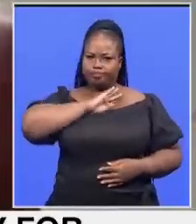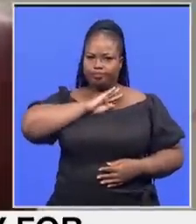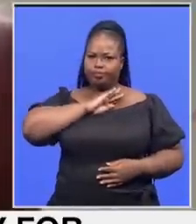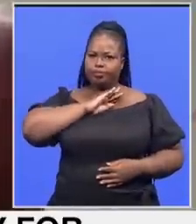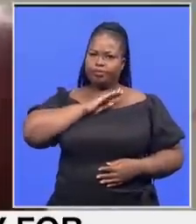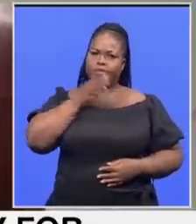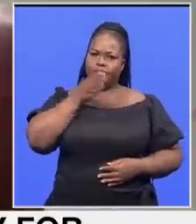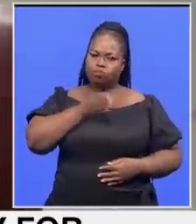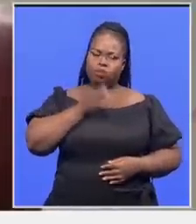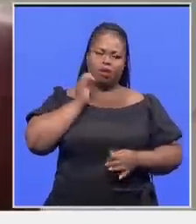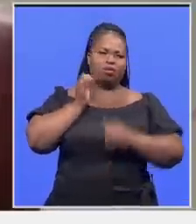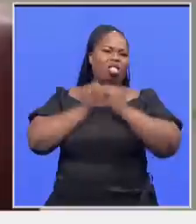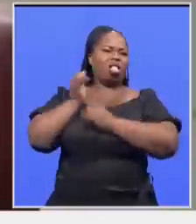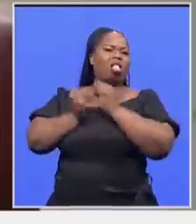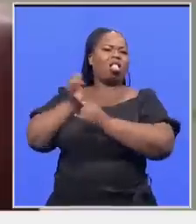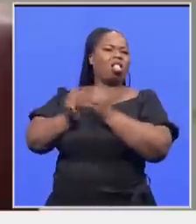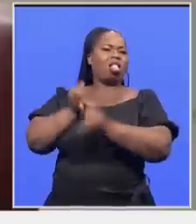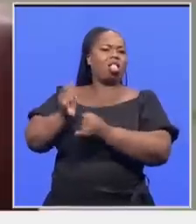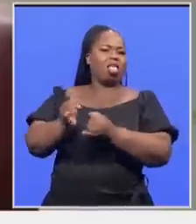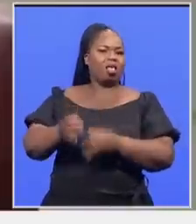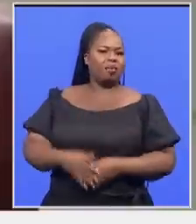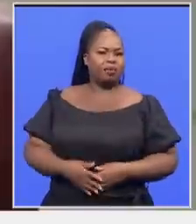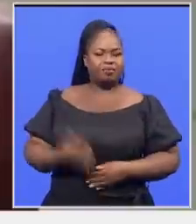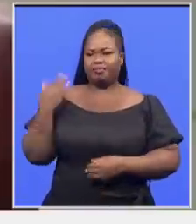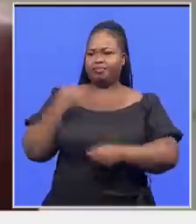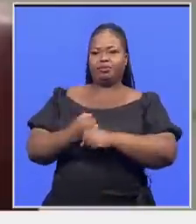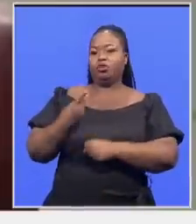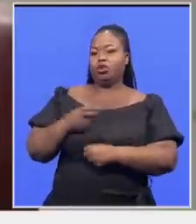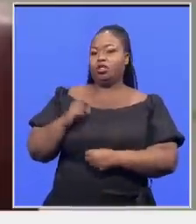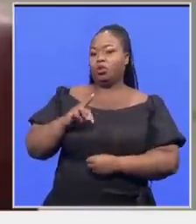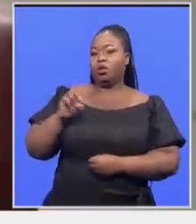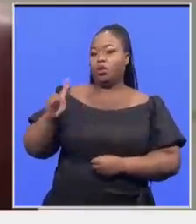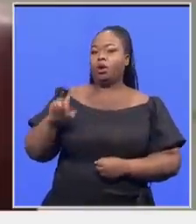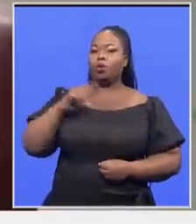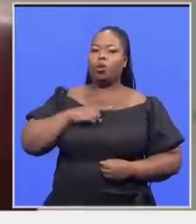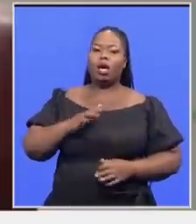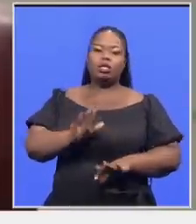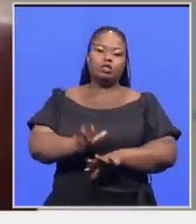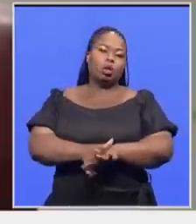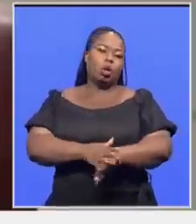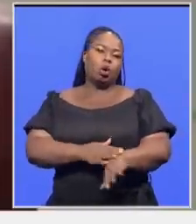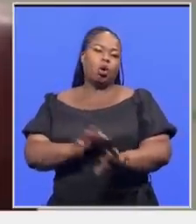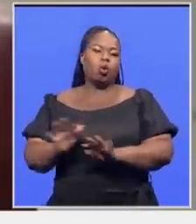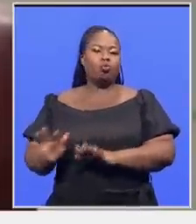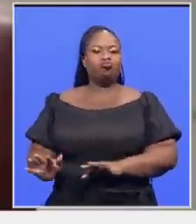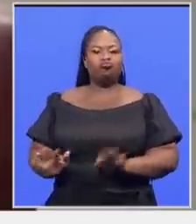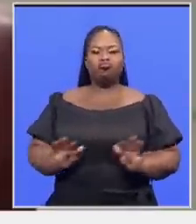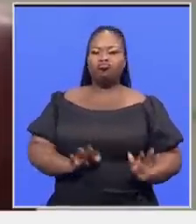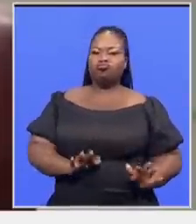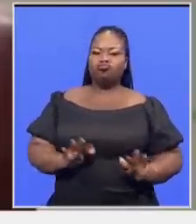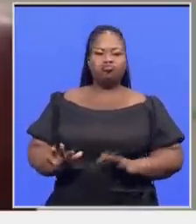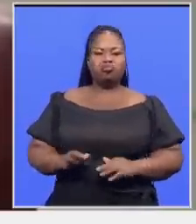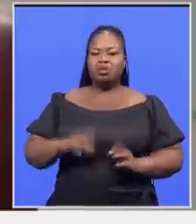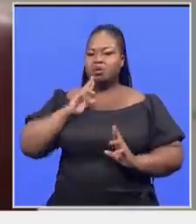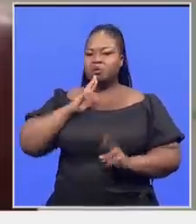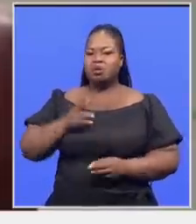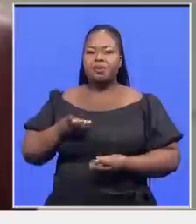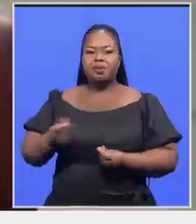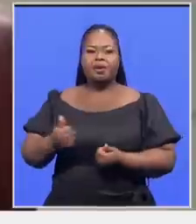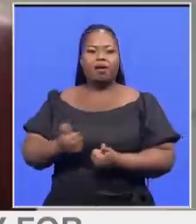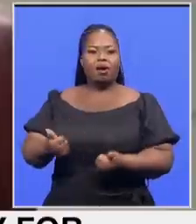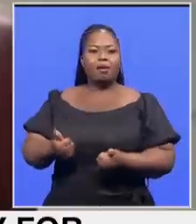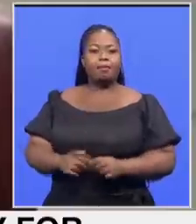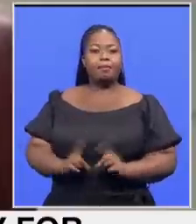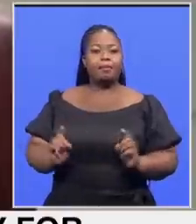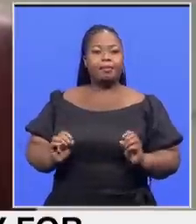heavily criticized in 2021 for their slow and uncoordinated response.